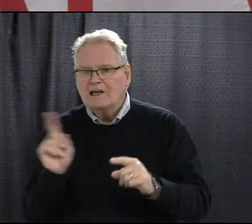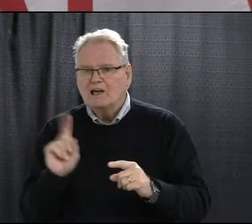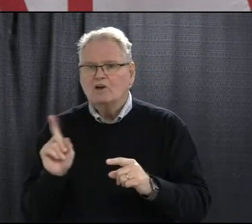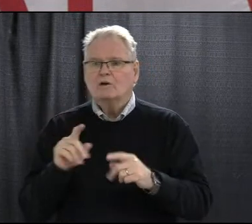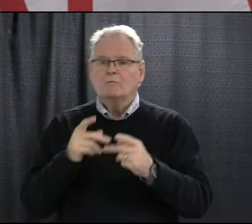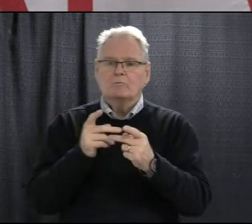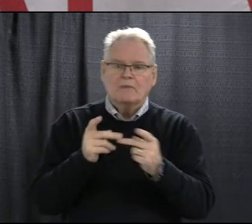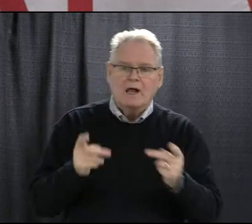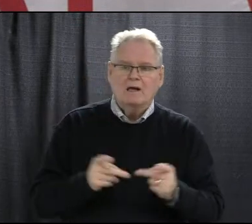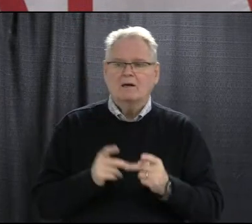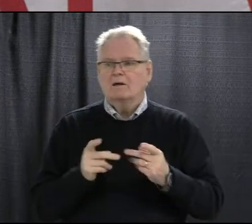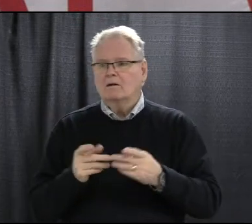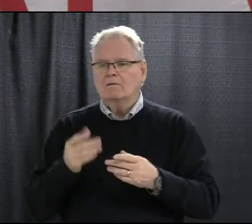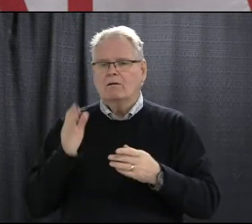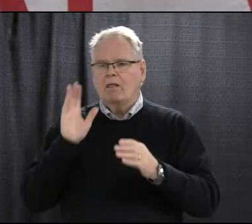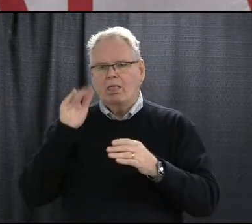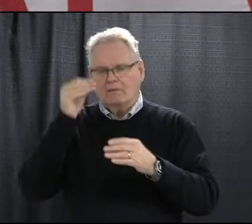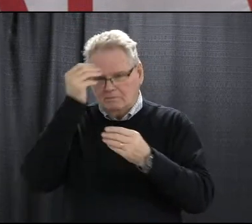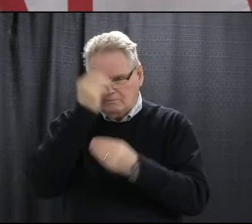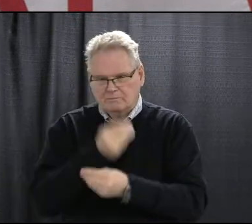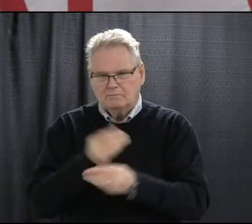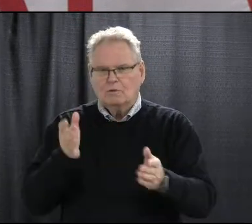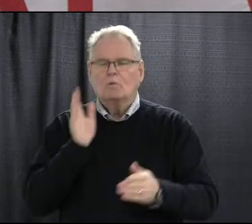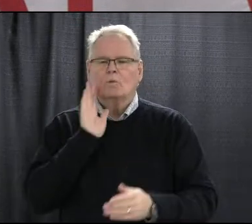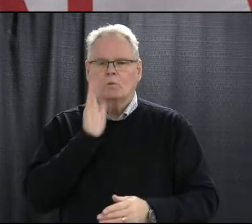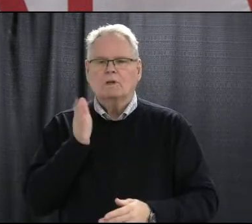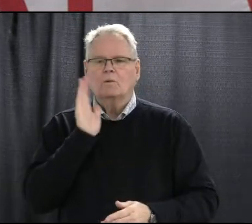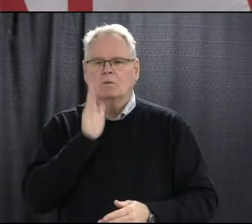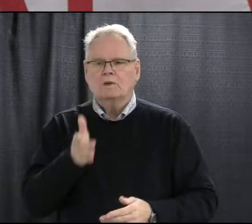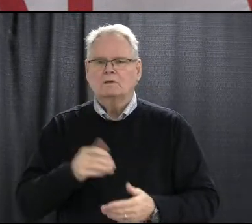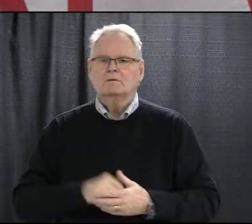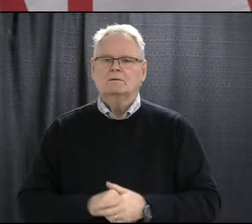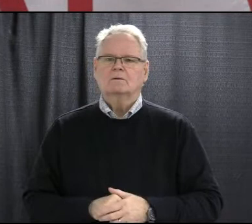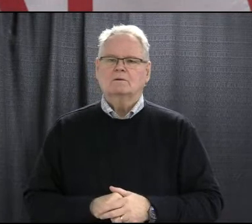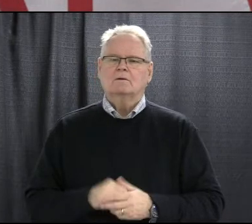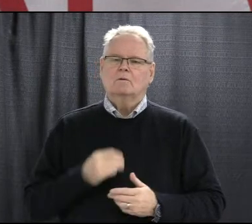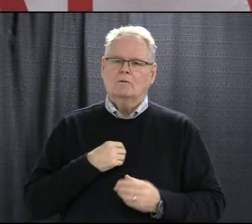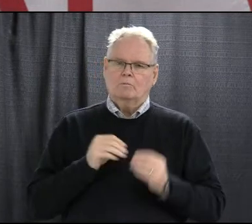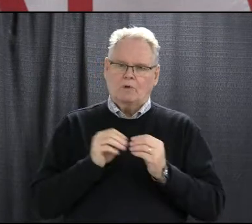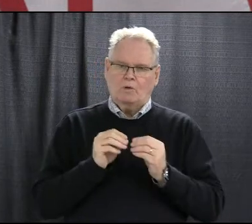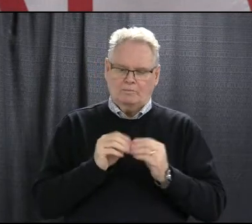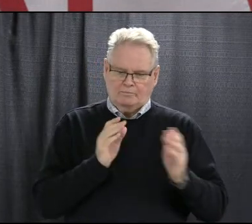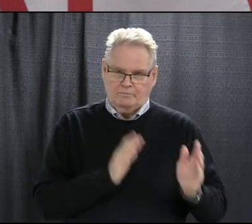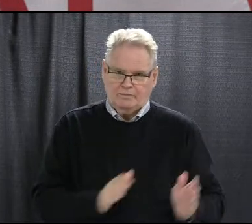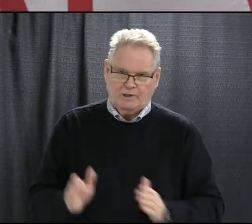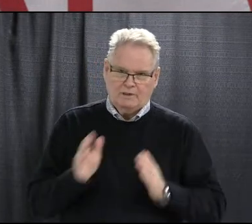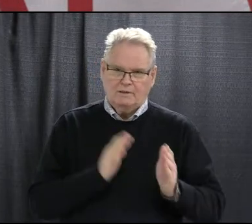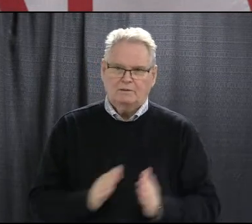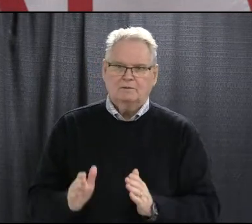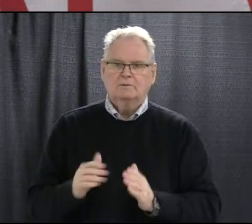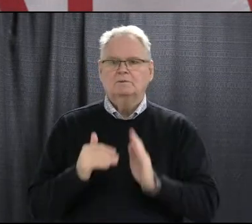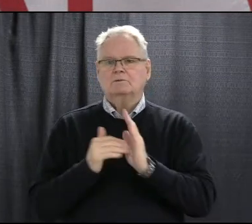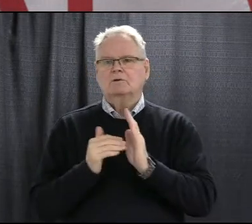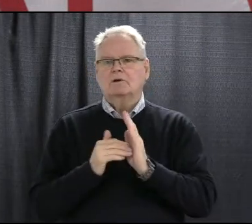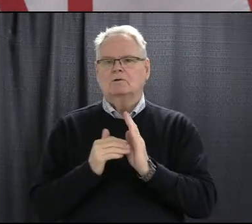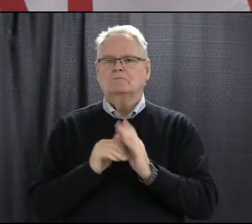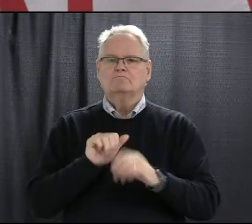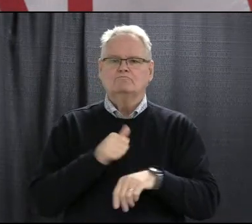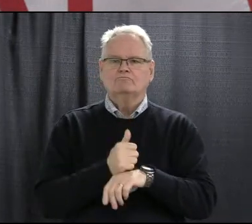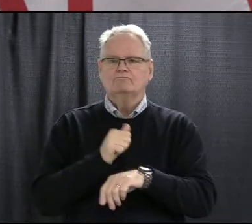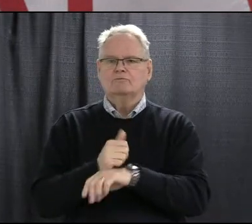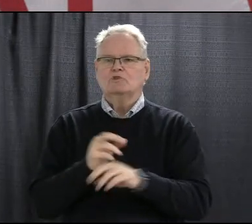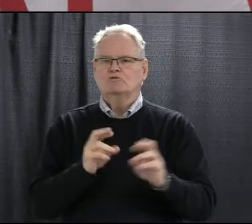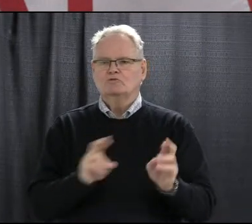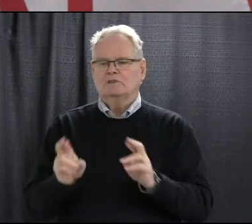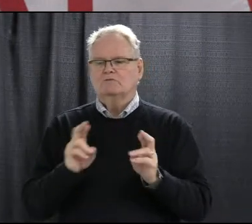Planning ahead will ensure that we have more highly trained physicians. It is also to ensure that medical